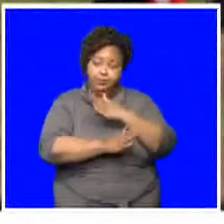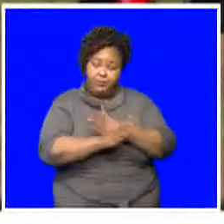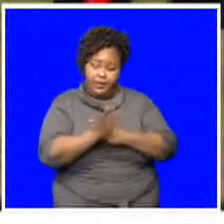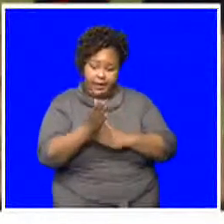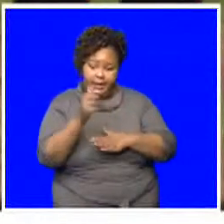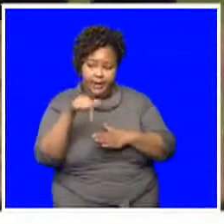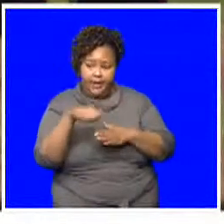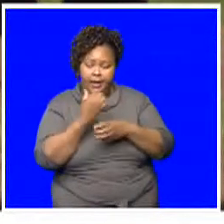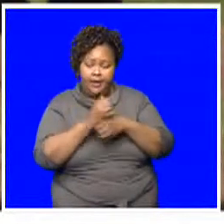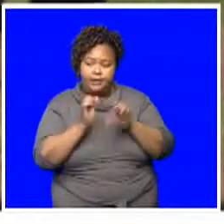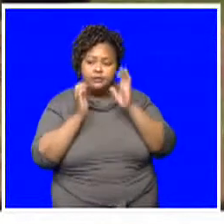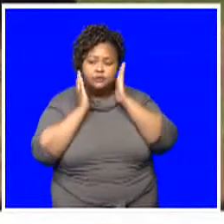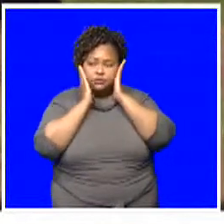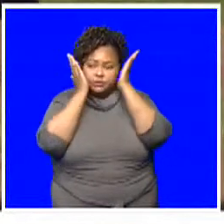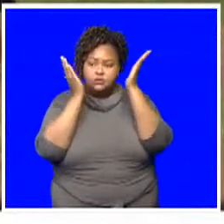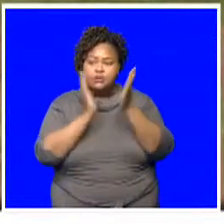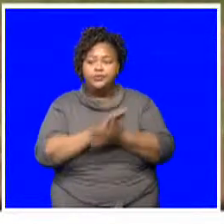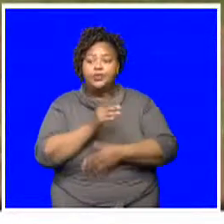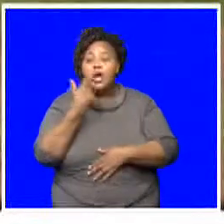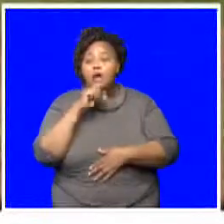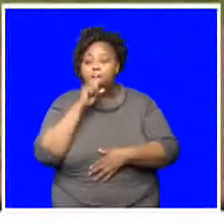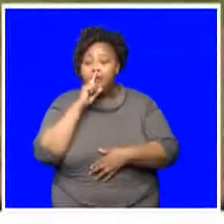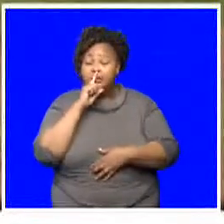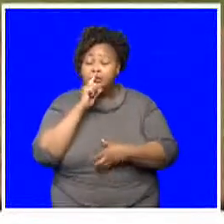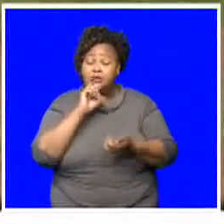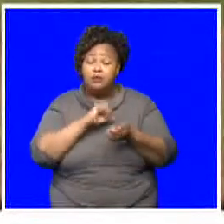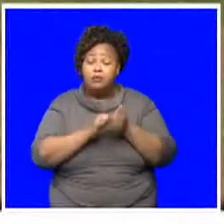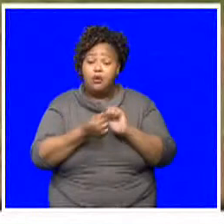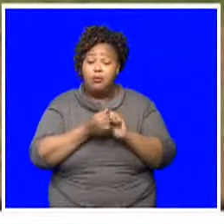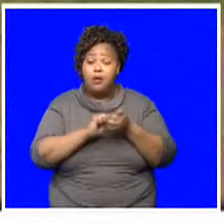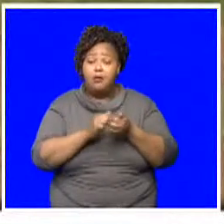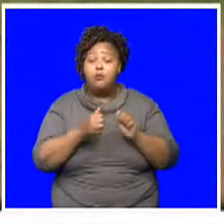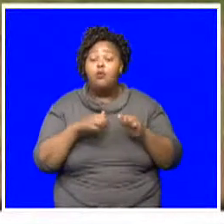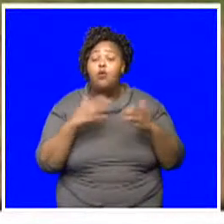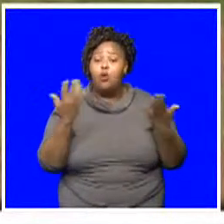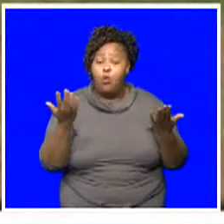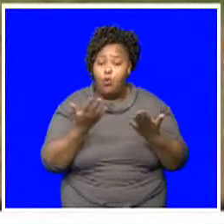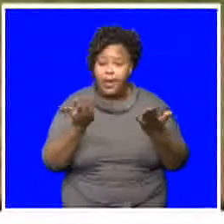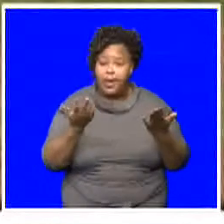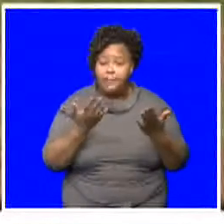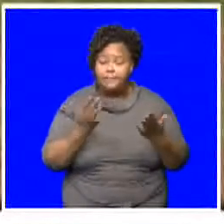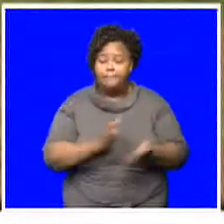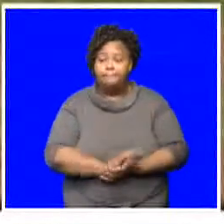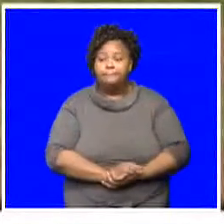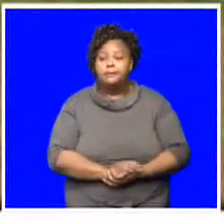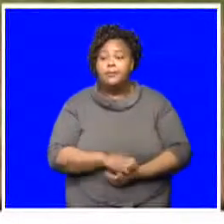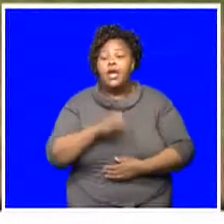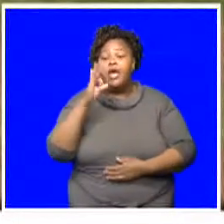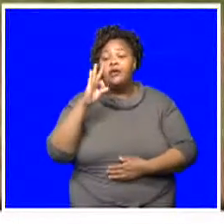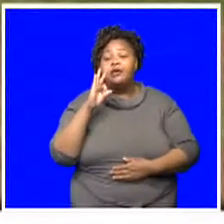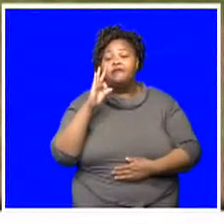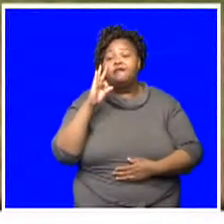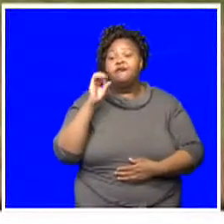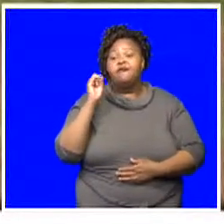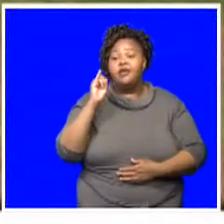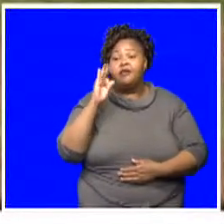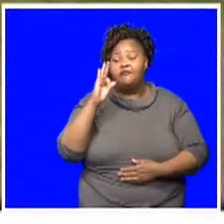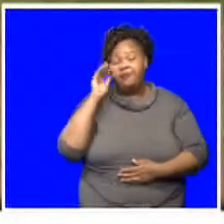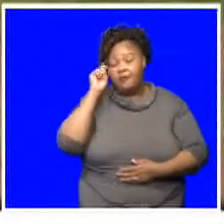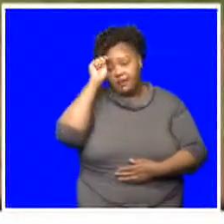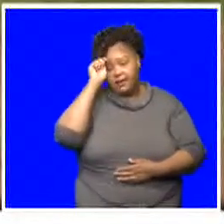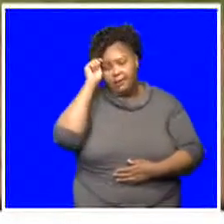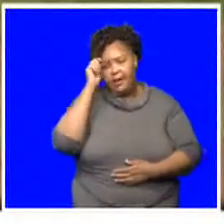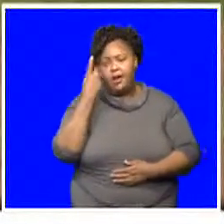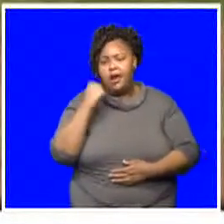kulelive insayale seyinkudlwana ngikona lokuthi noma bacabanga